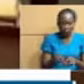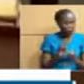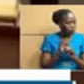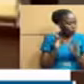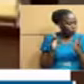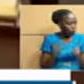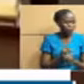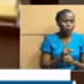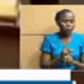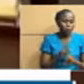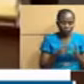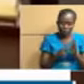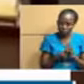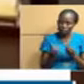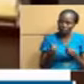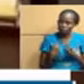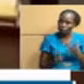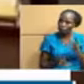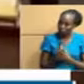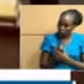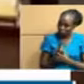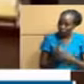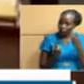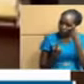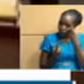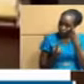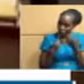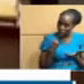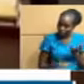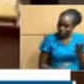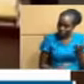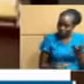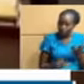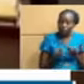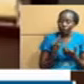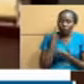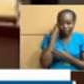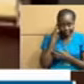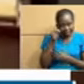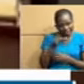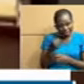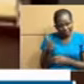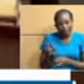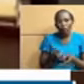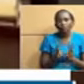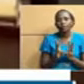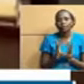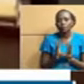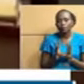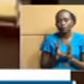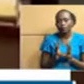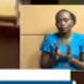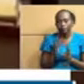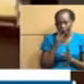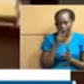provides us an opportunity with thinking outside the box, getting ways how then do